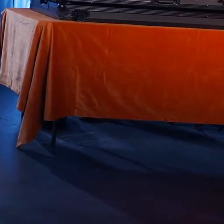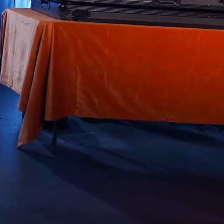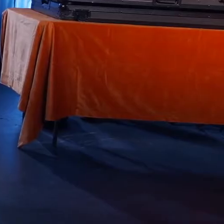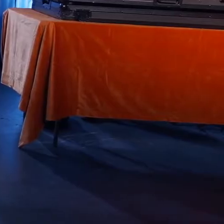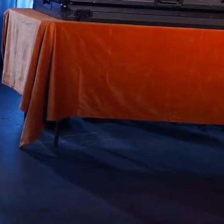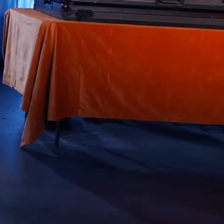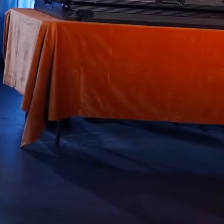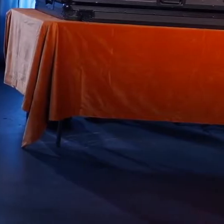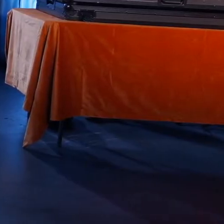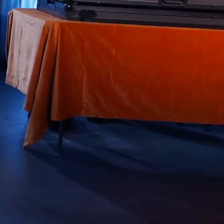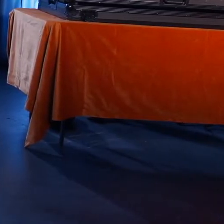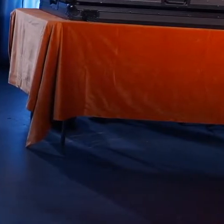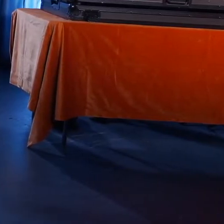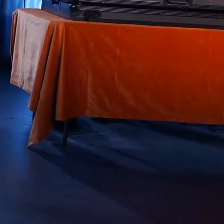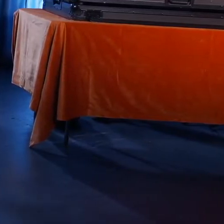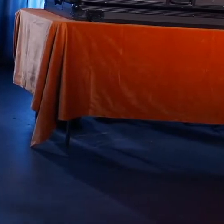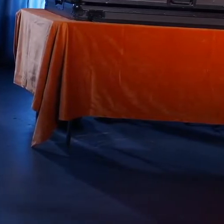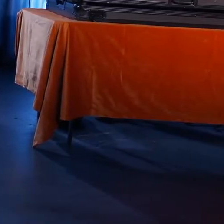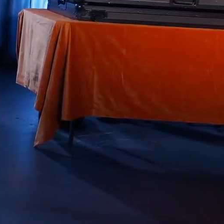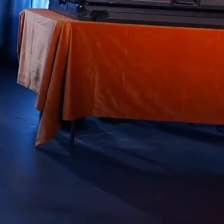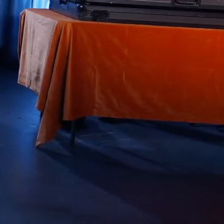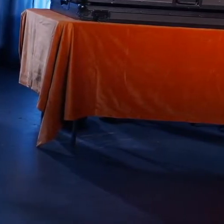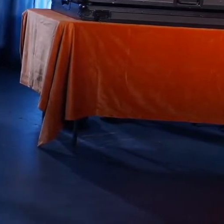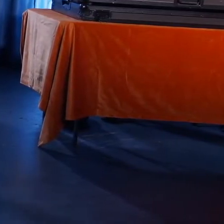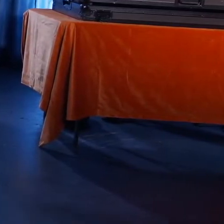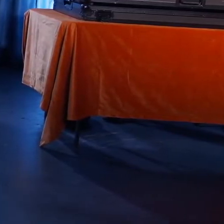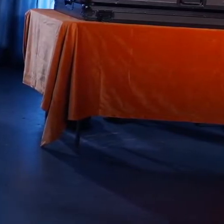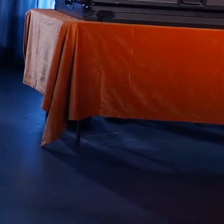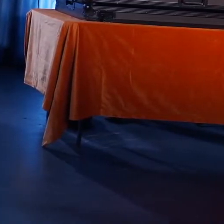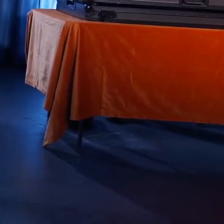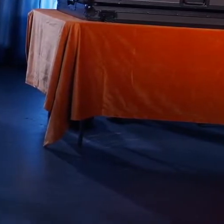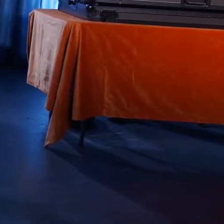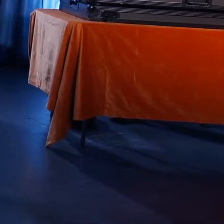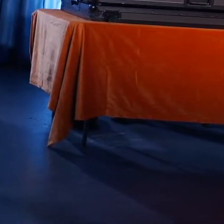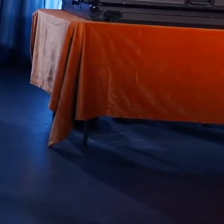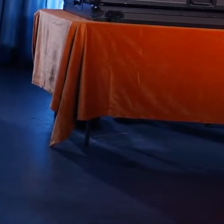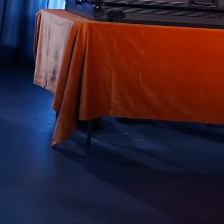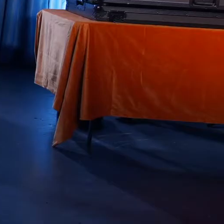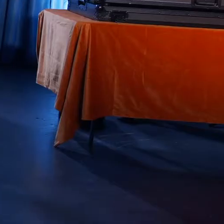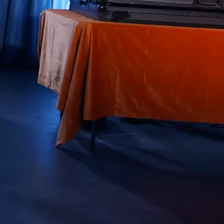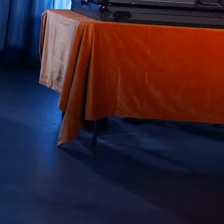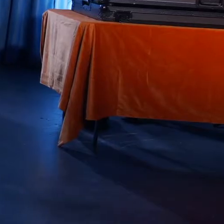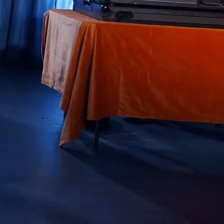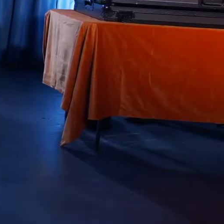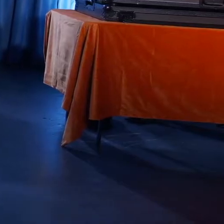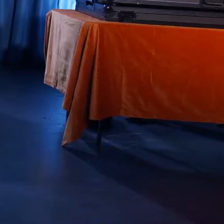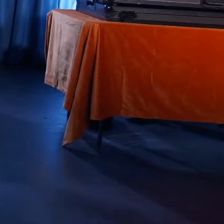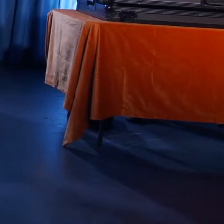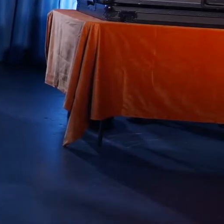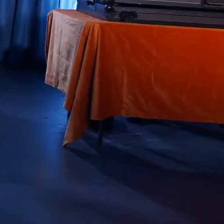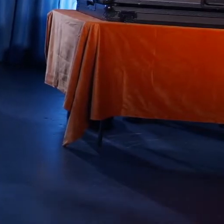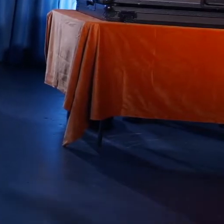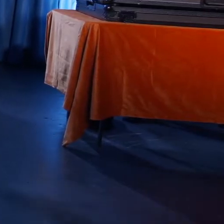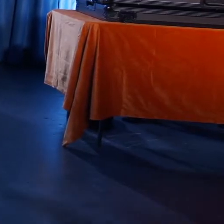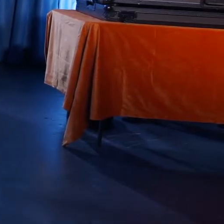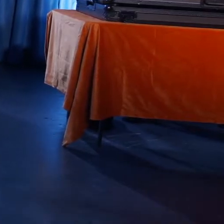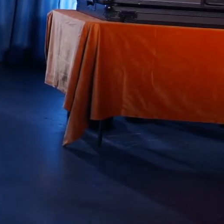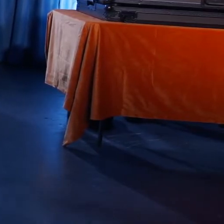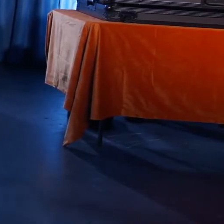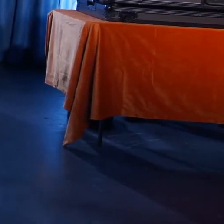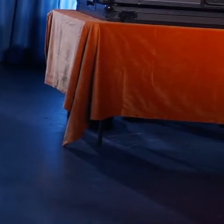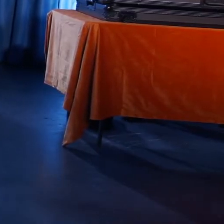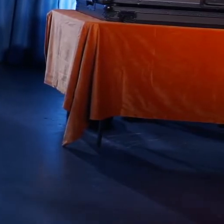so much work that goes into sustaining our creative community that happens behind the scenes, in individual studios,